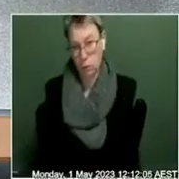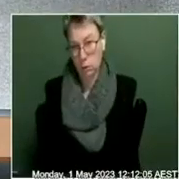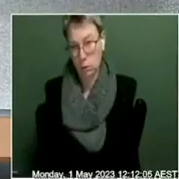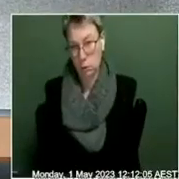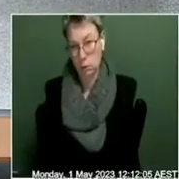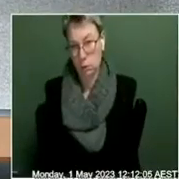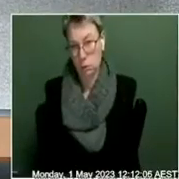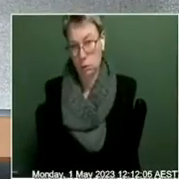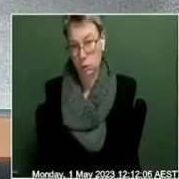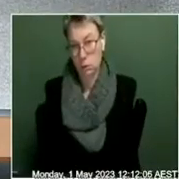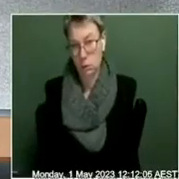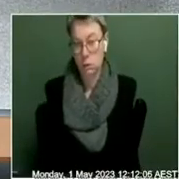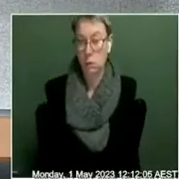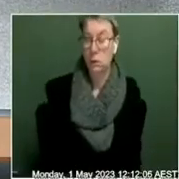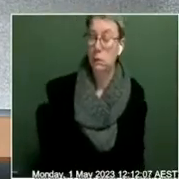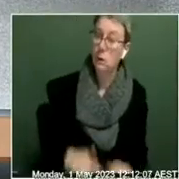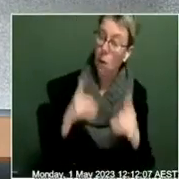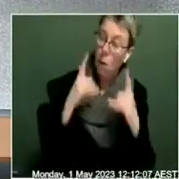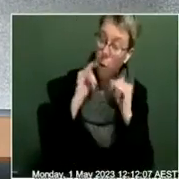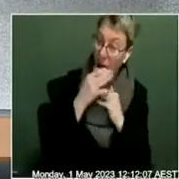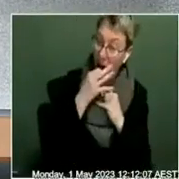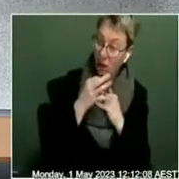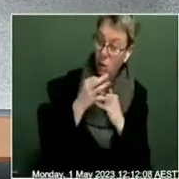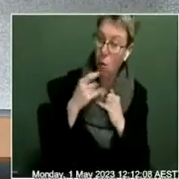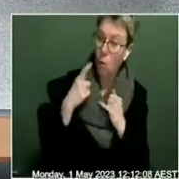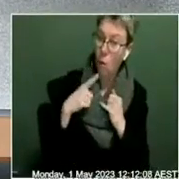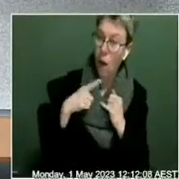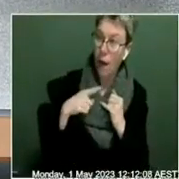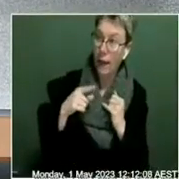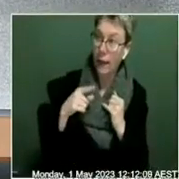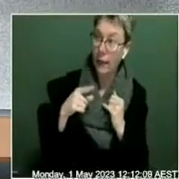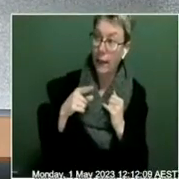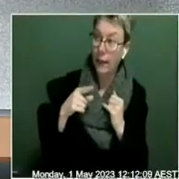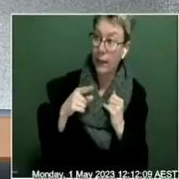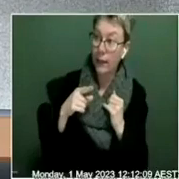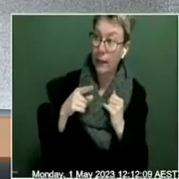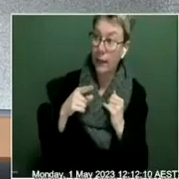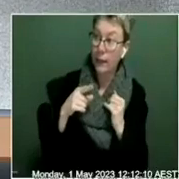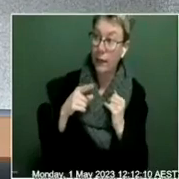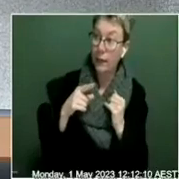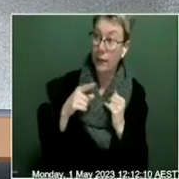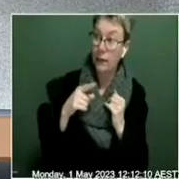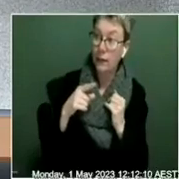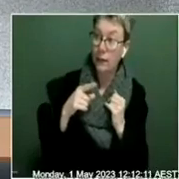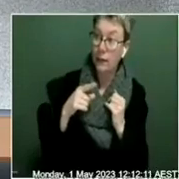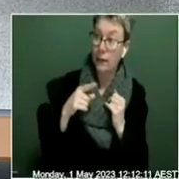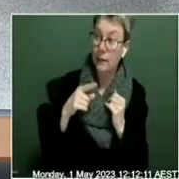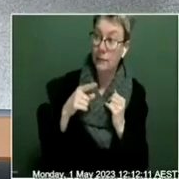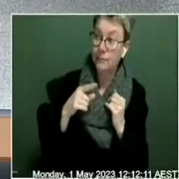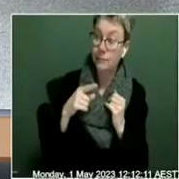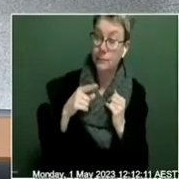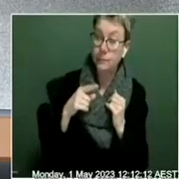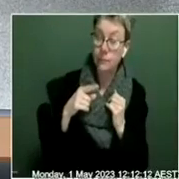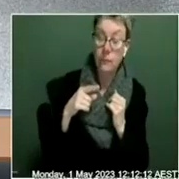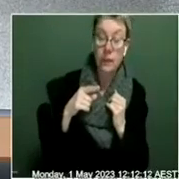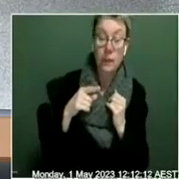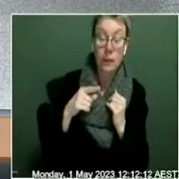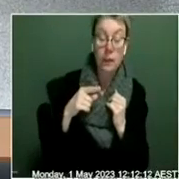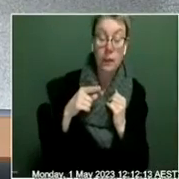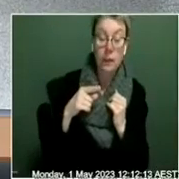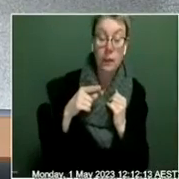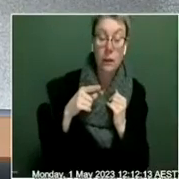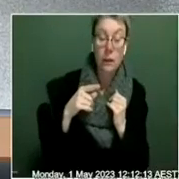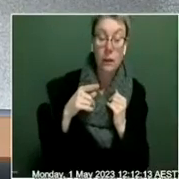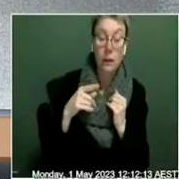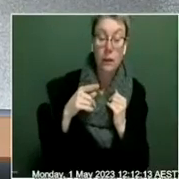expertise in relation to health issues, developmental issues, mental health issues has not